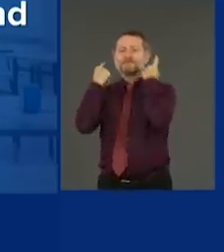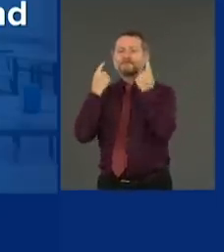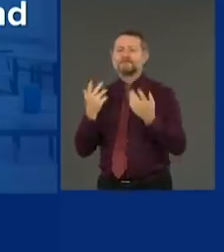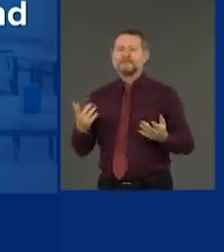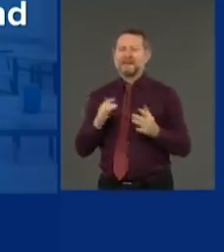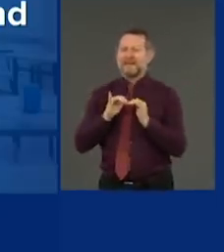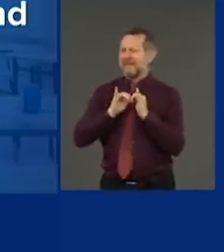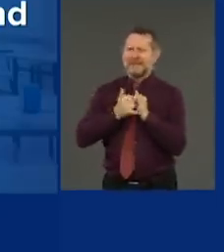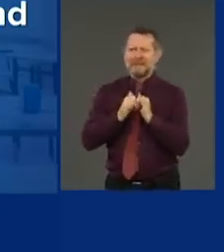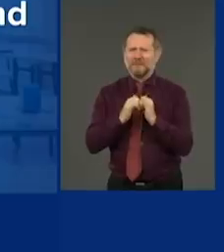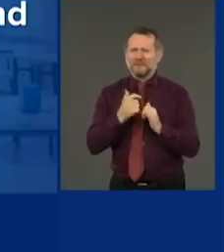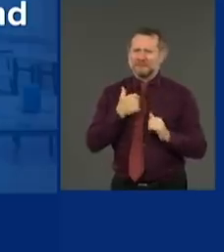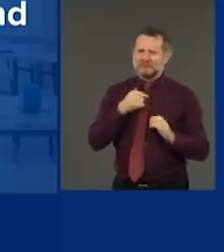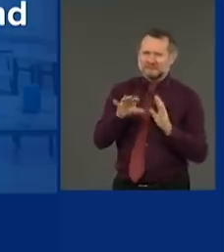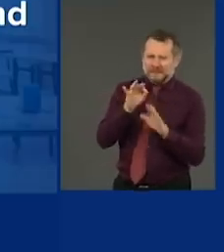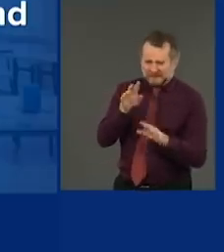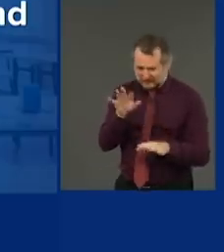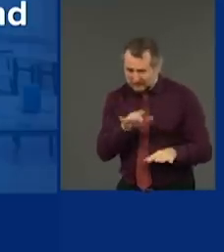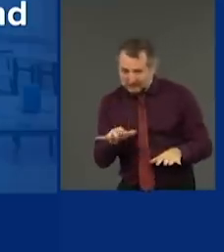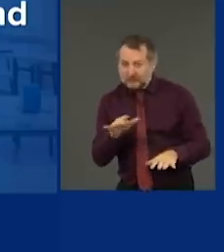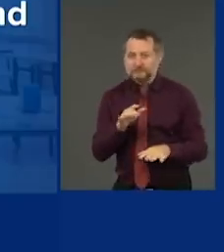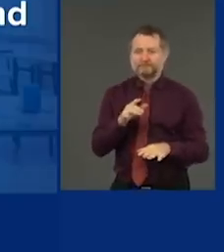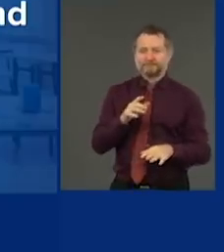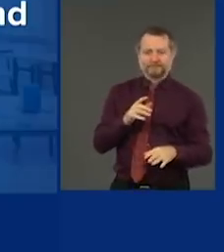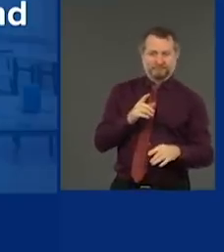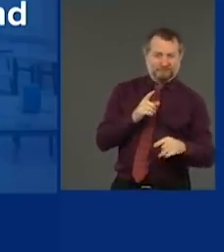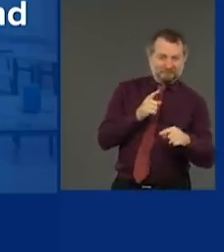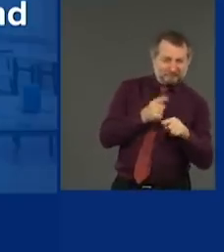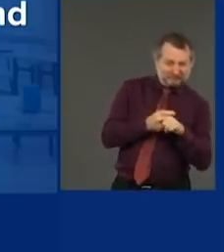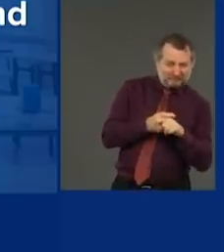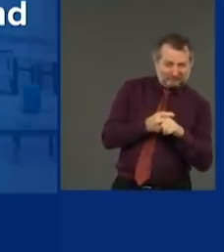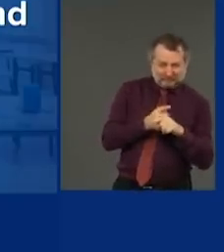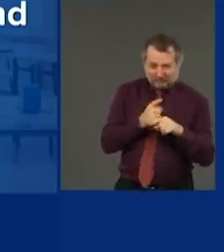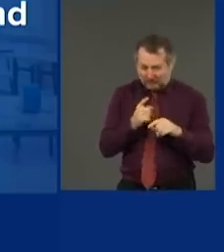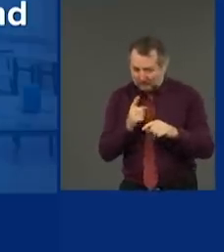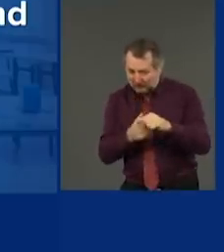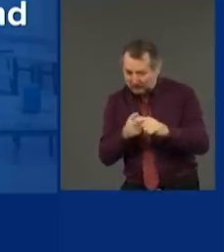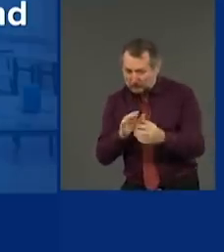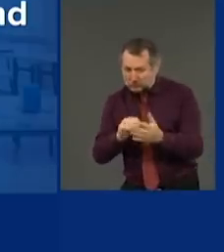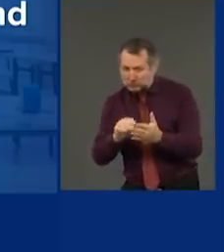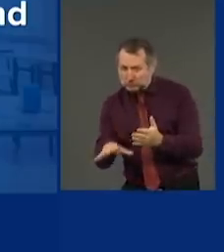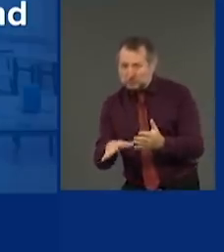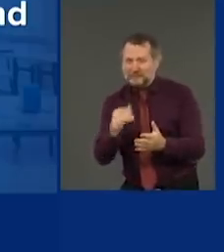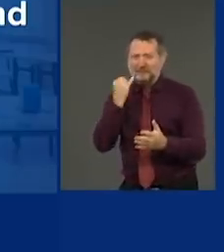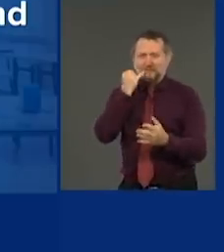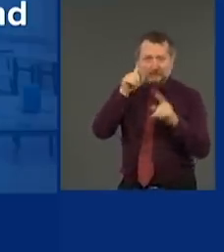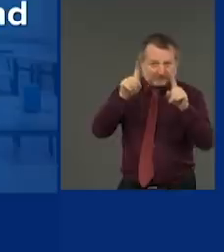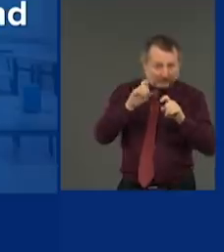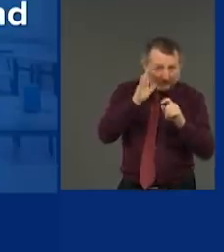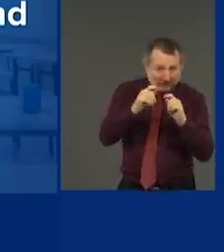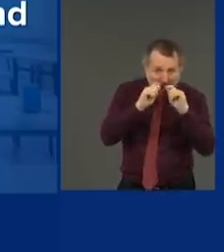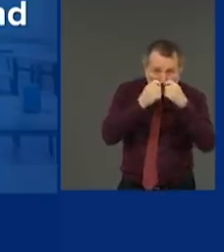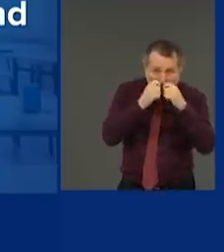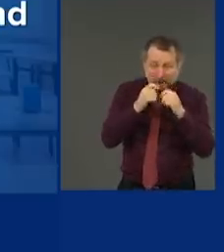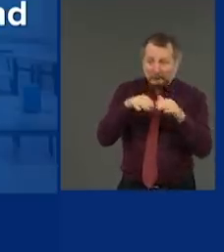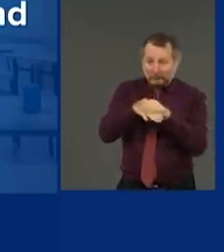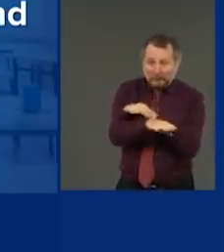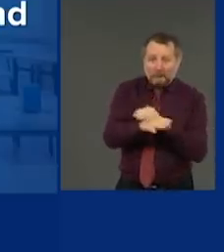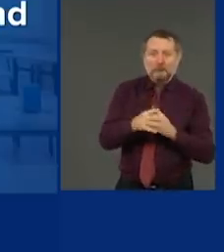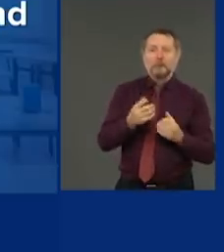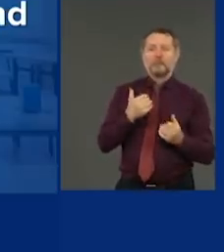a child is positive or not, how many tests are they going to do. They have many good questions.